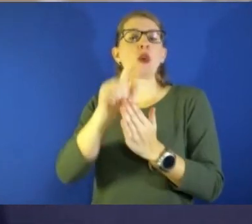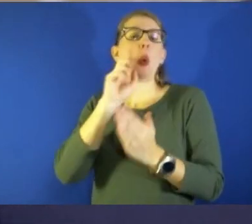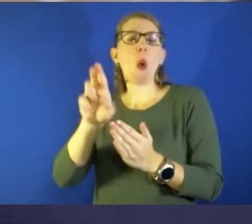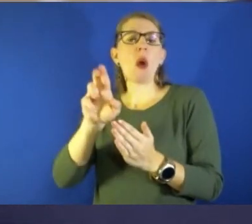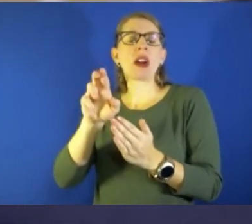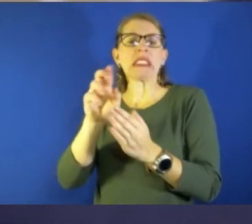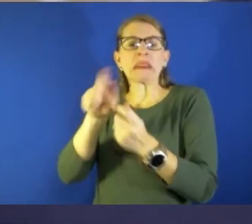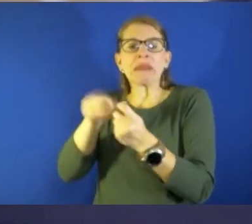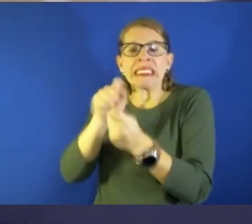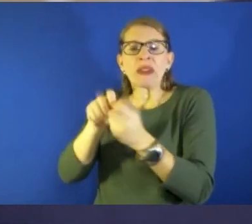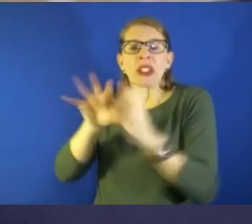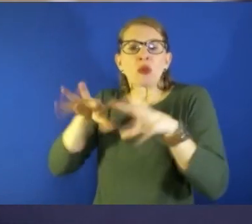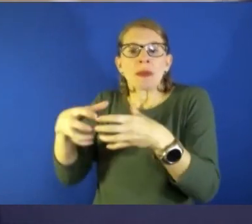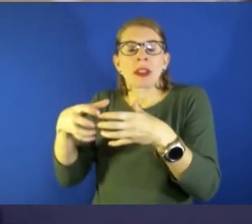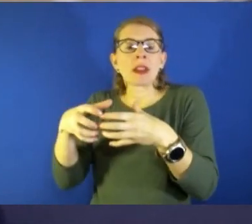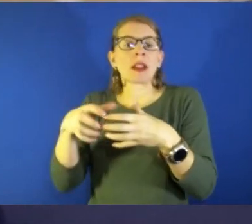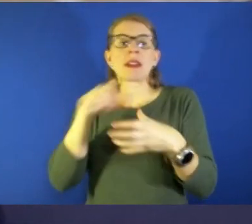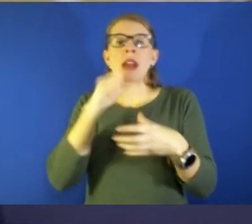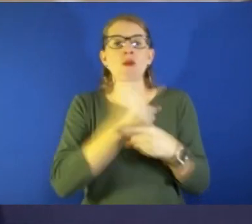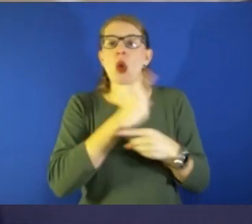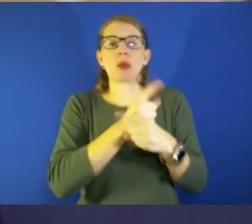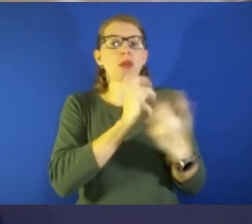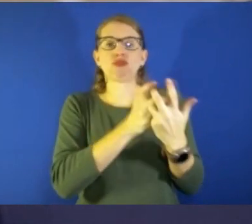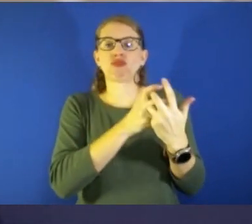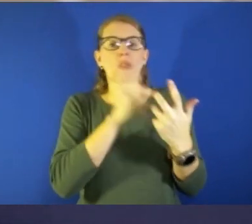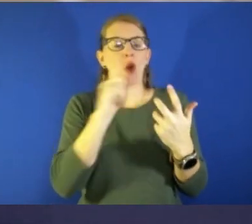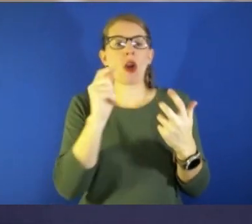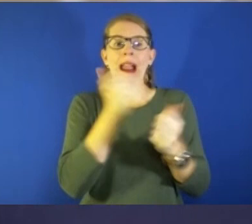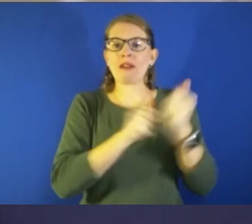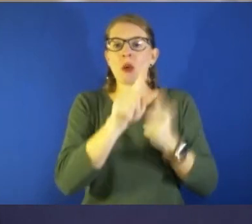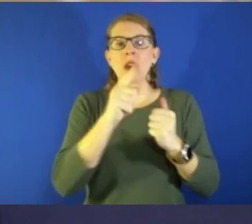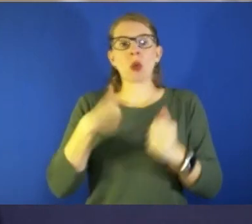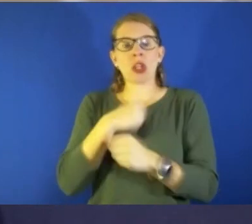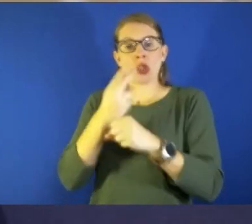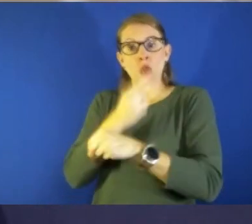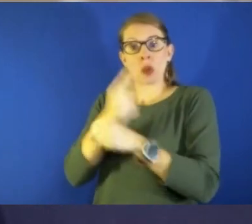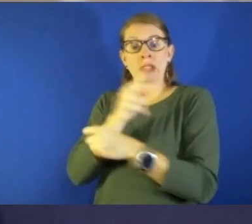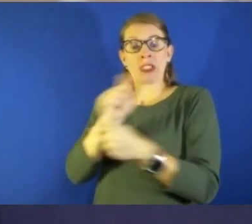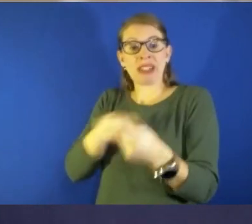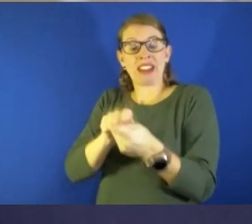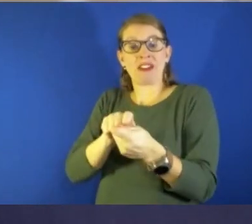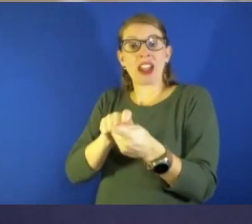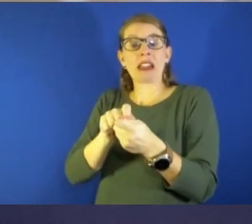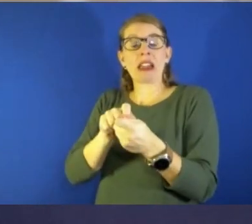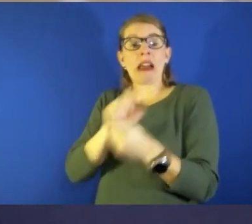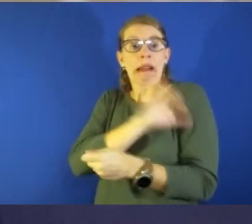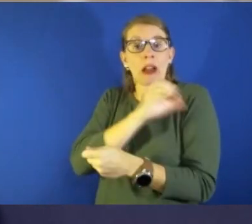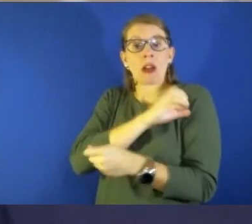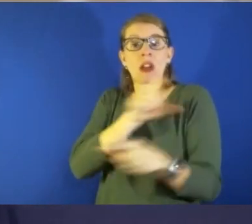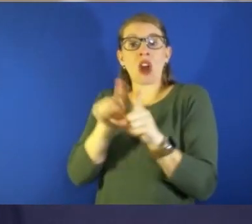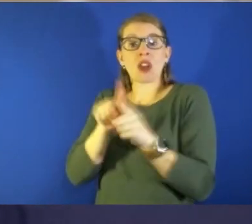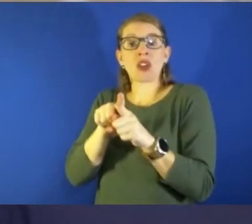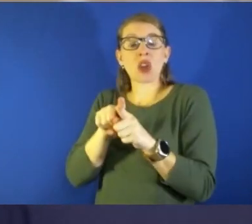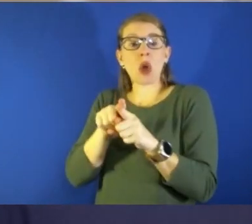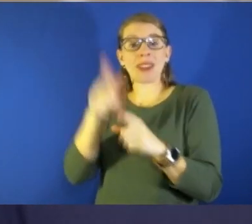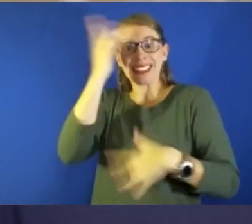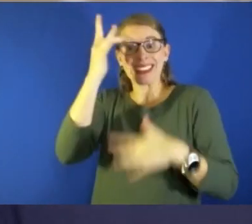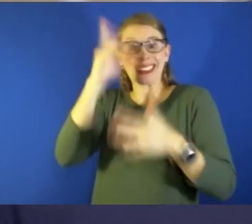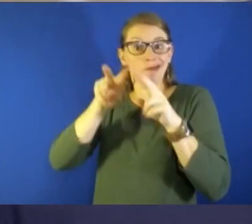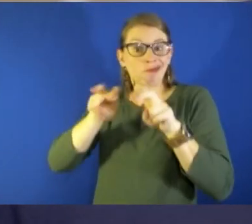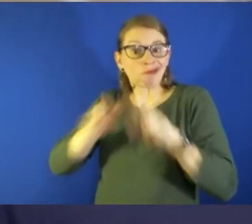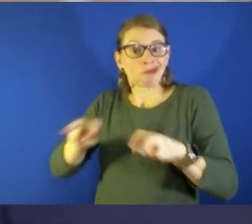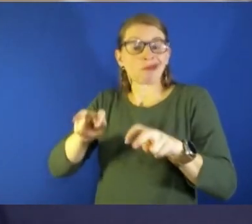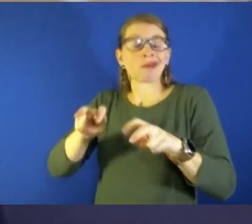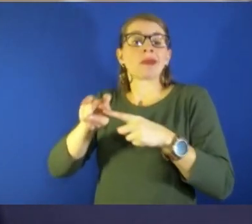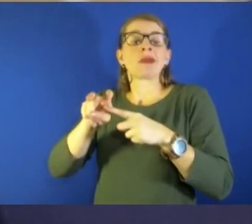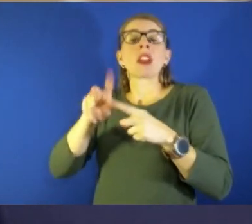So it's not appropriate for everyone. We use very specific clinical and pathologic features to determine who's appropriate for this. In general,